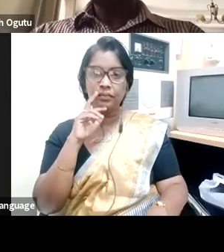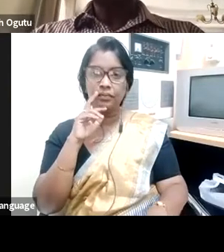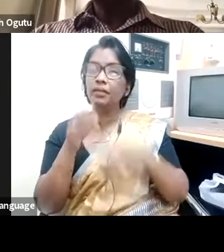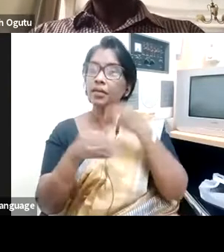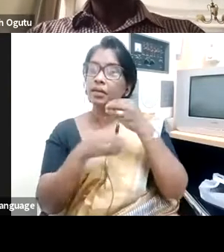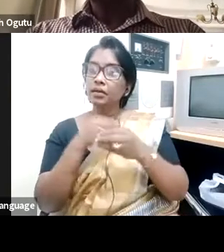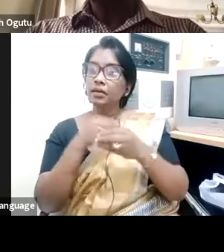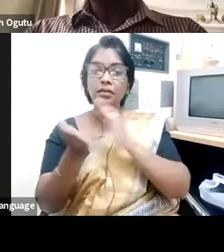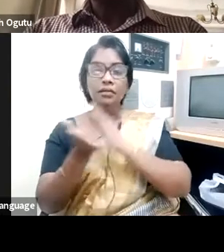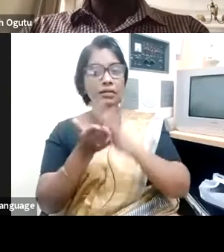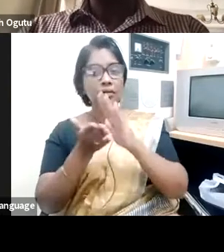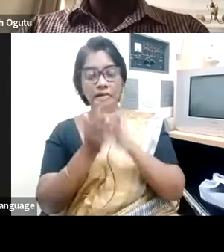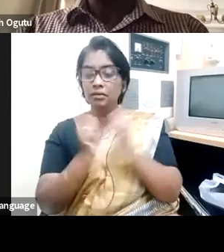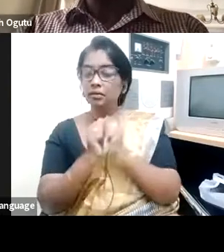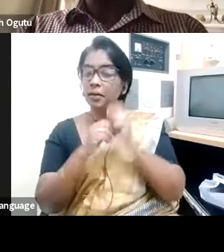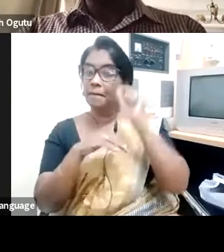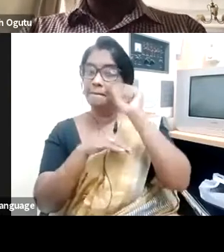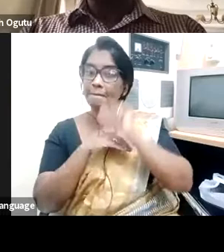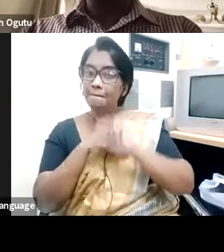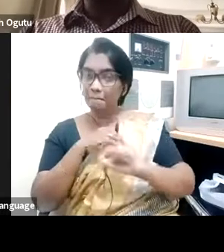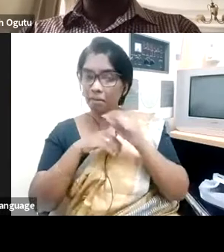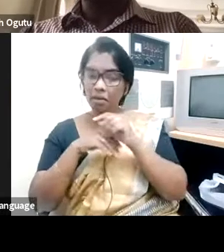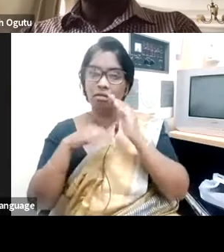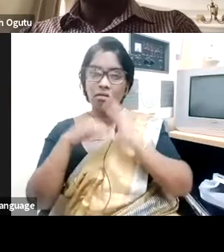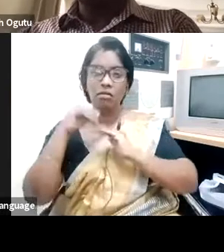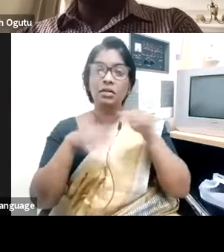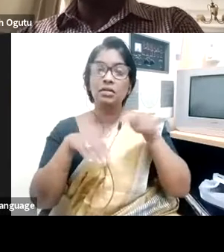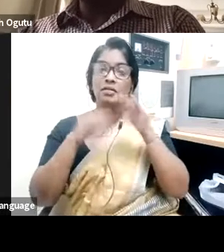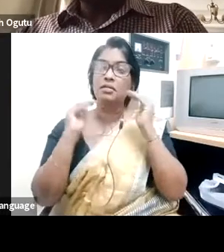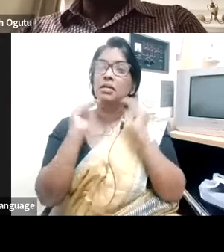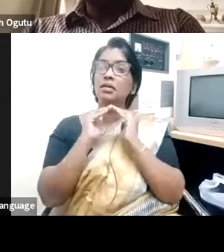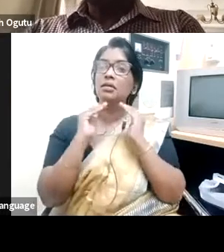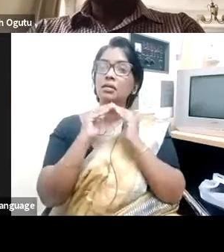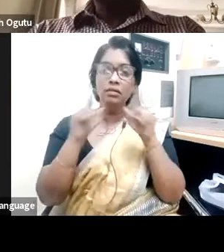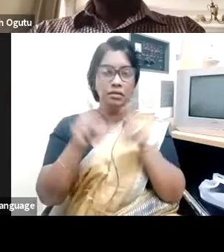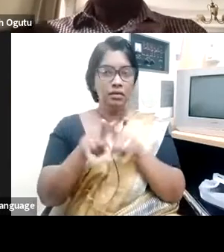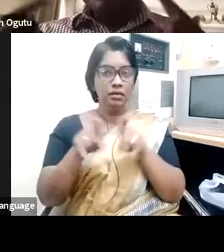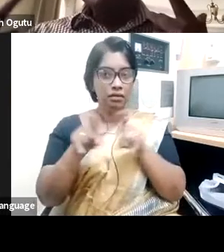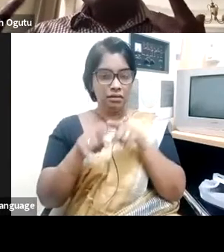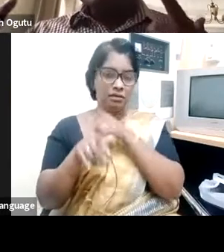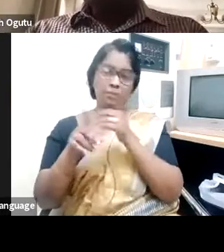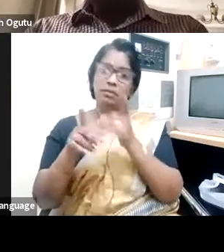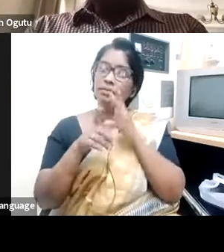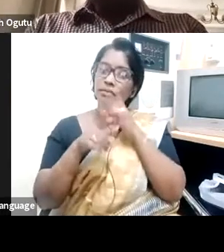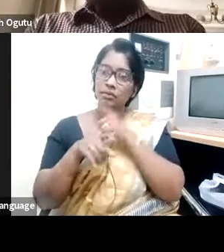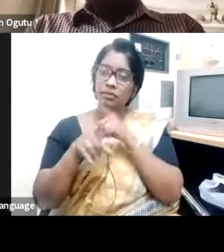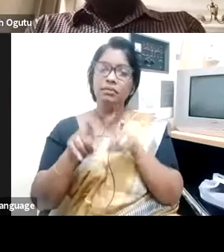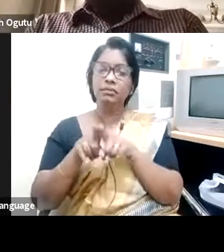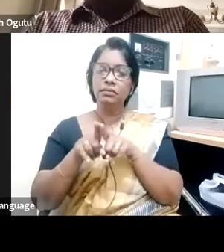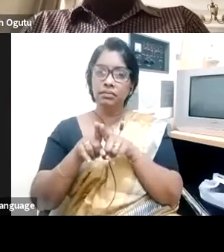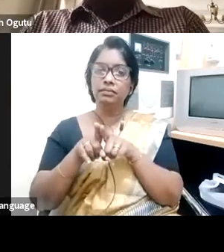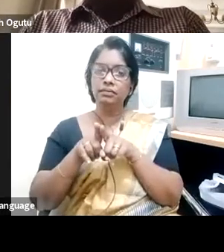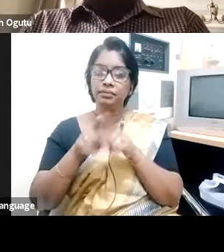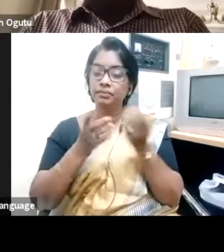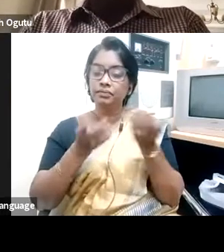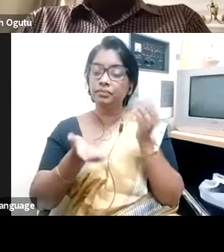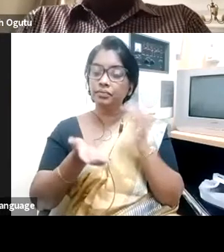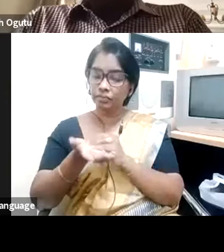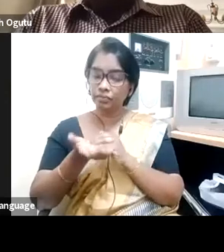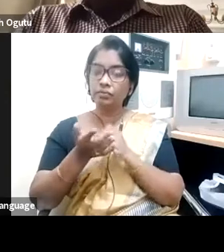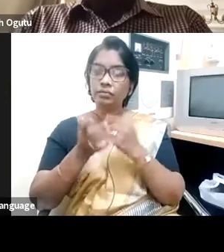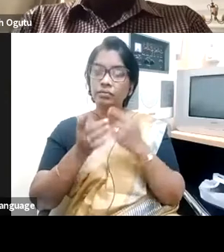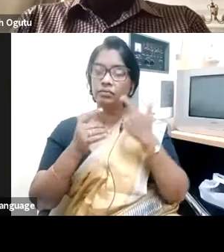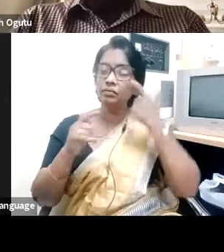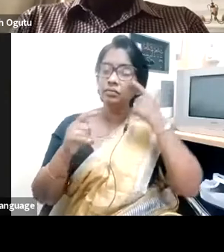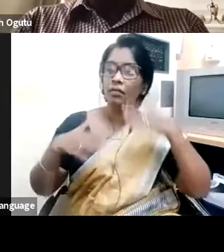have allowed interoperability with other platforms much earlier. Again, the mindset was about closing up,